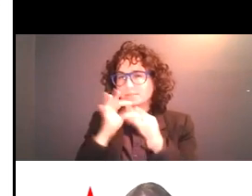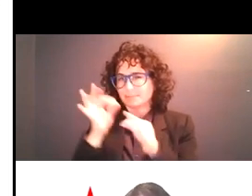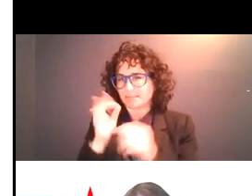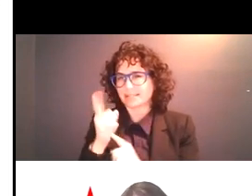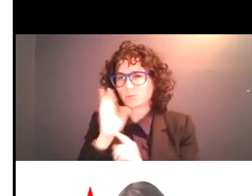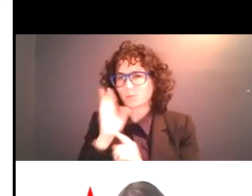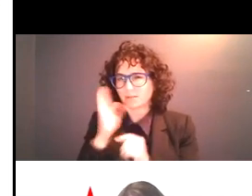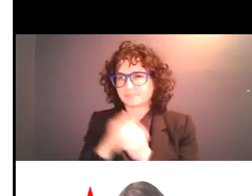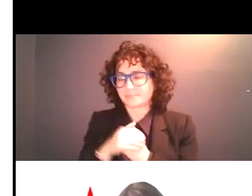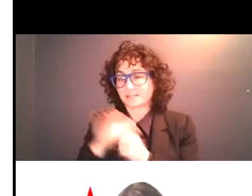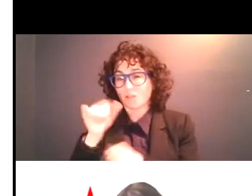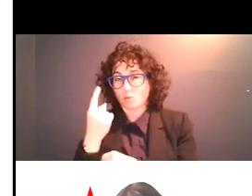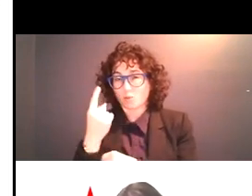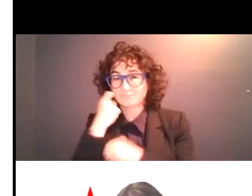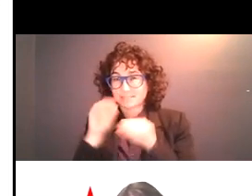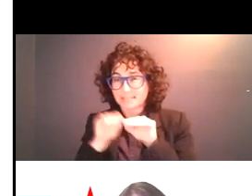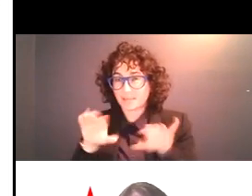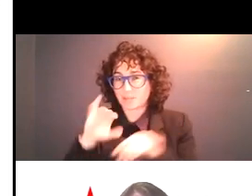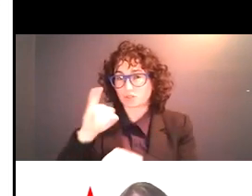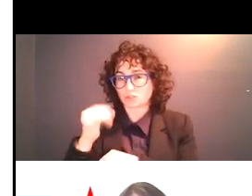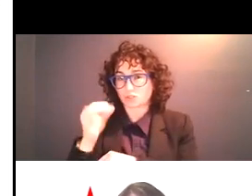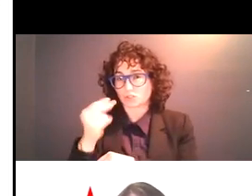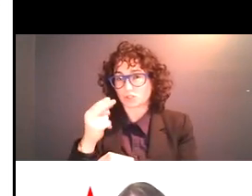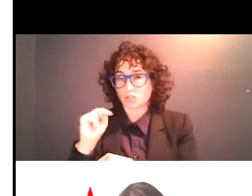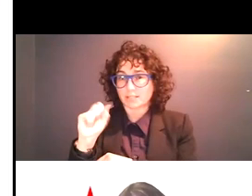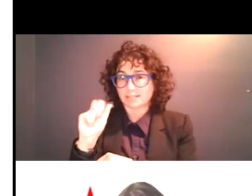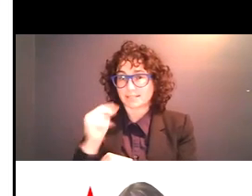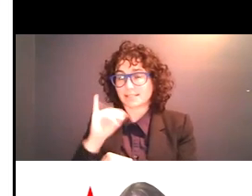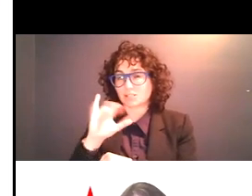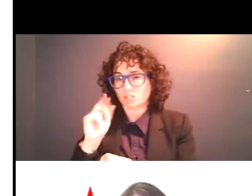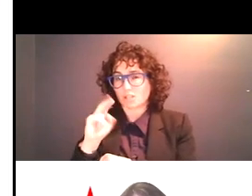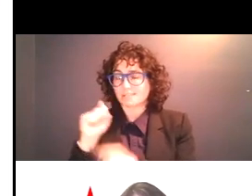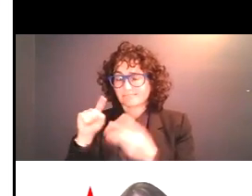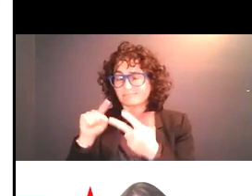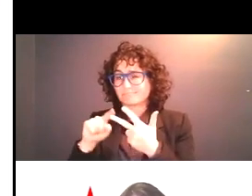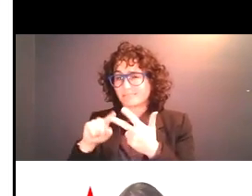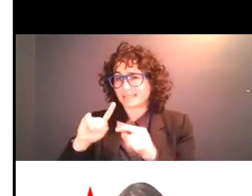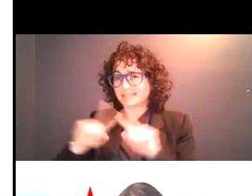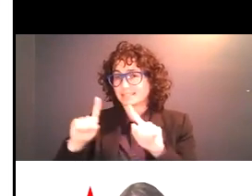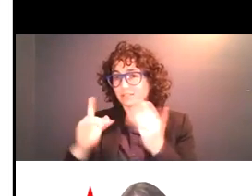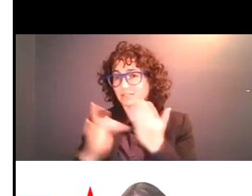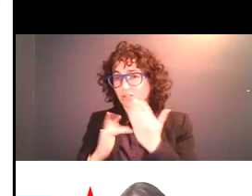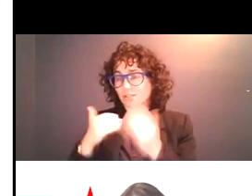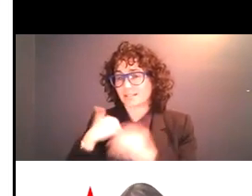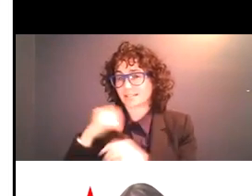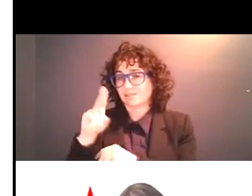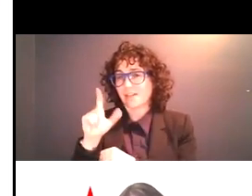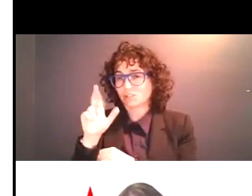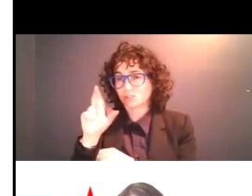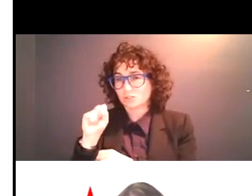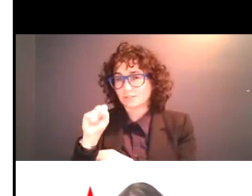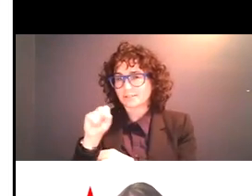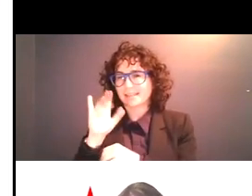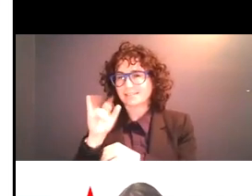And another one that just came out, Johnson & Johnson, uses another technology that is vectors. It's an